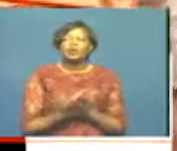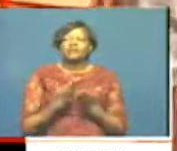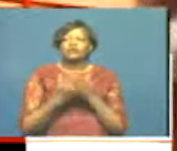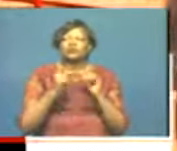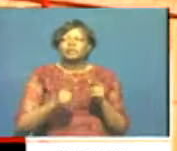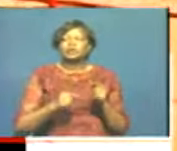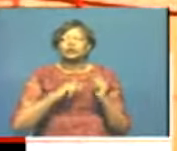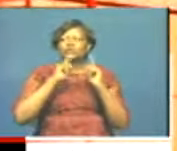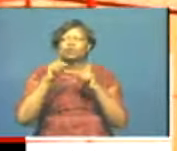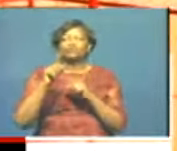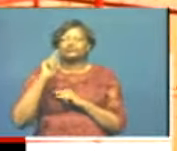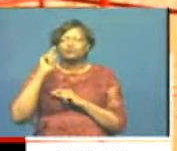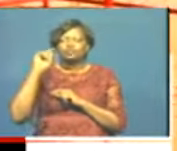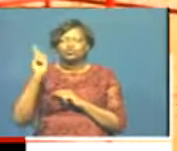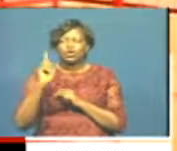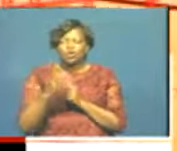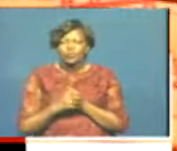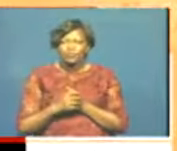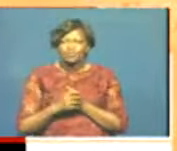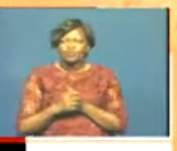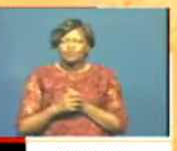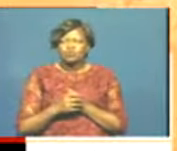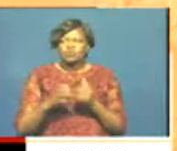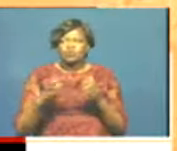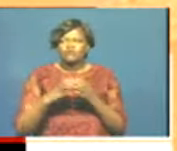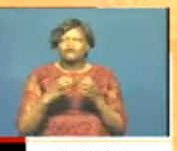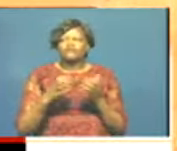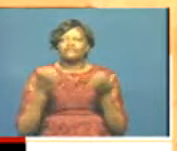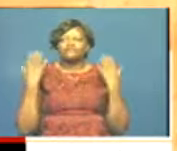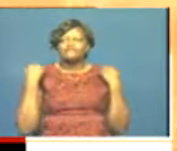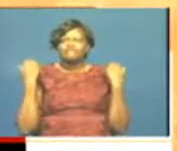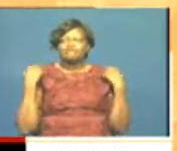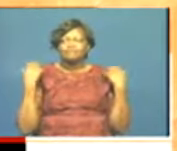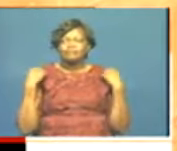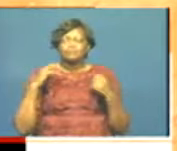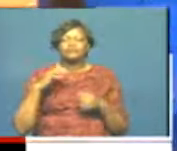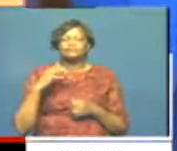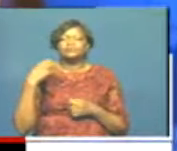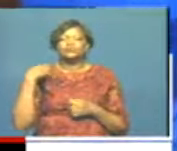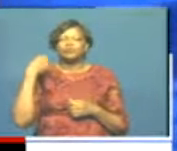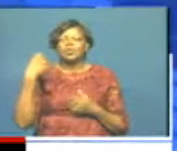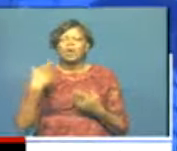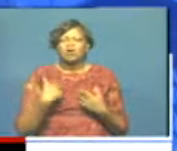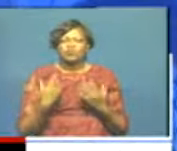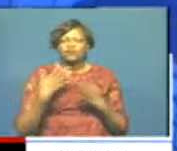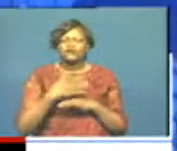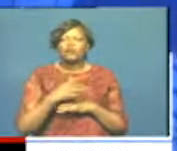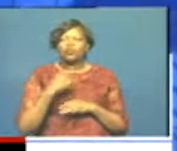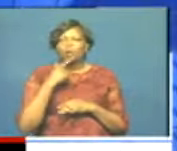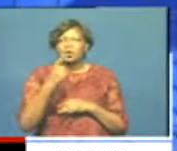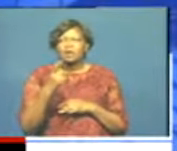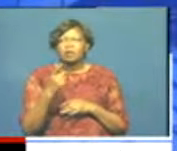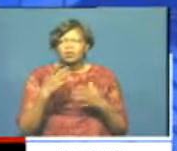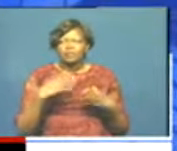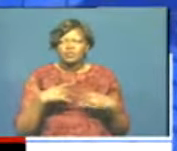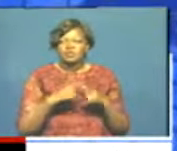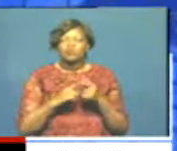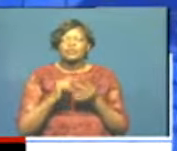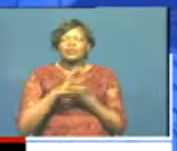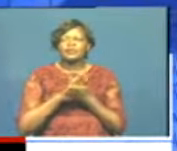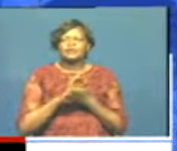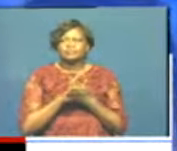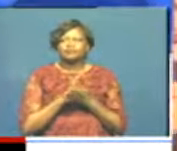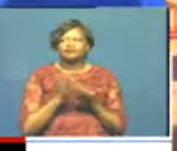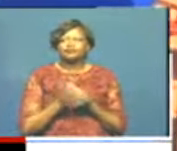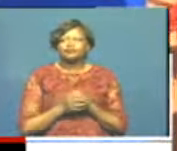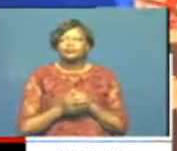Kenya Regiment Rifle Club for practice sessions. The championship has attracted over 100 entries and will be based on the